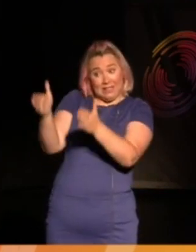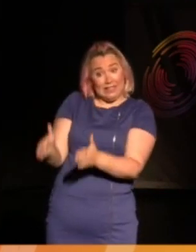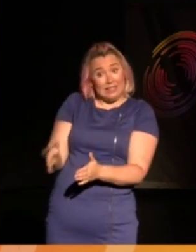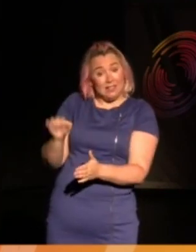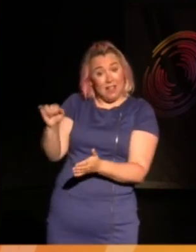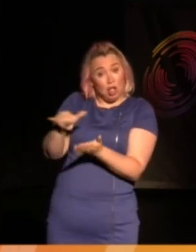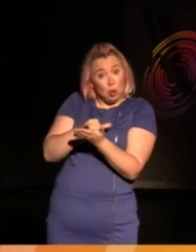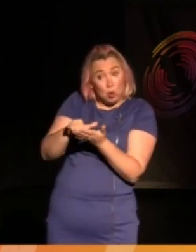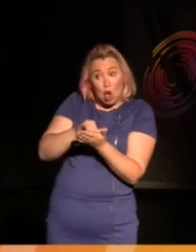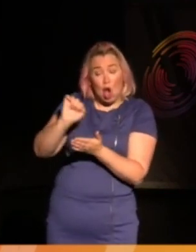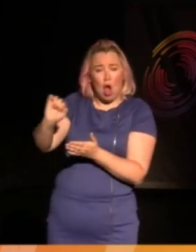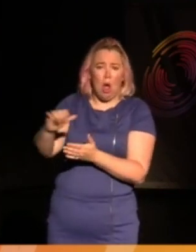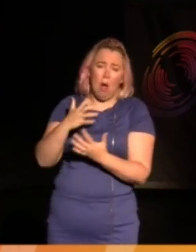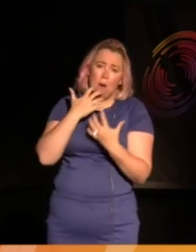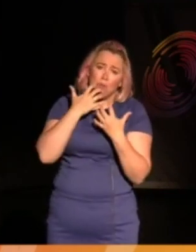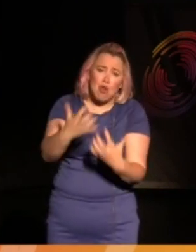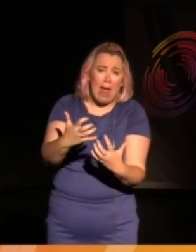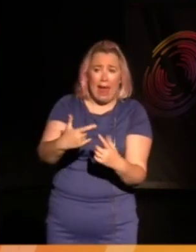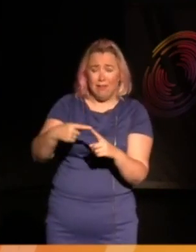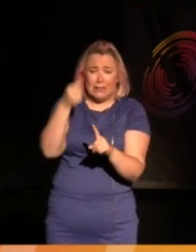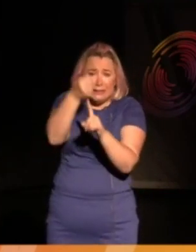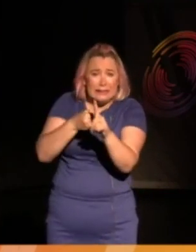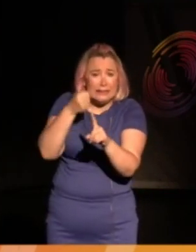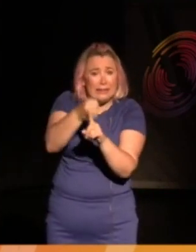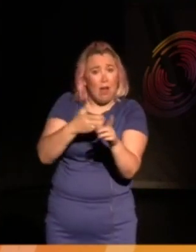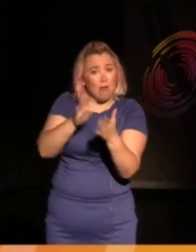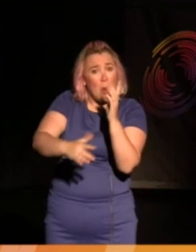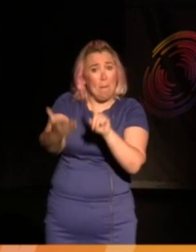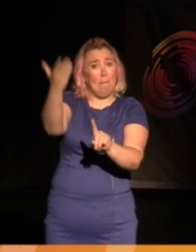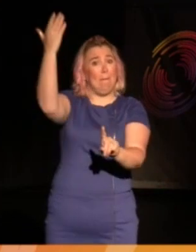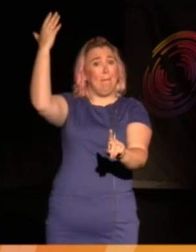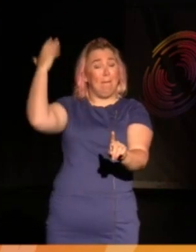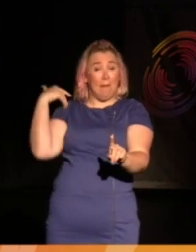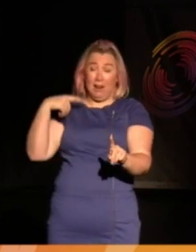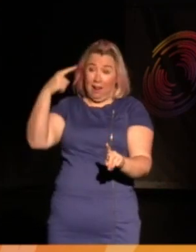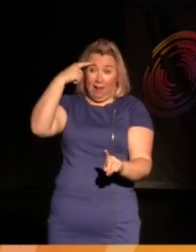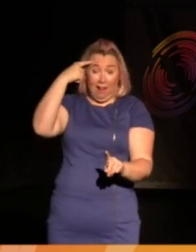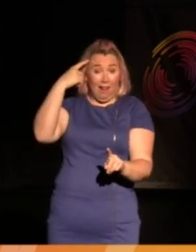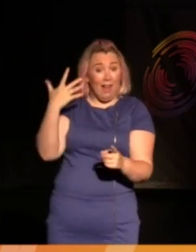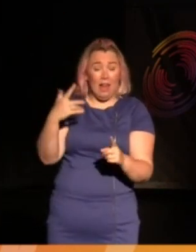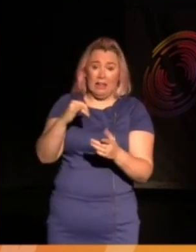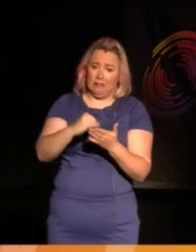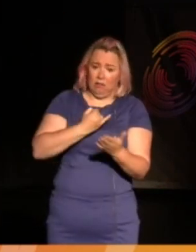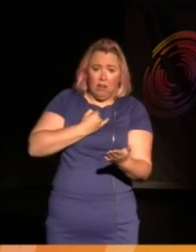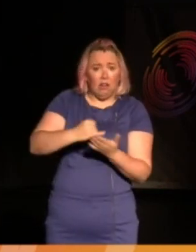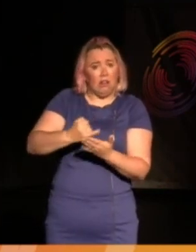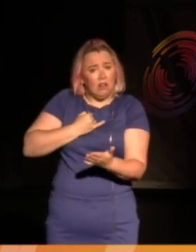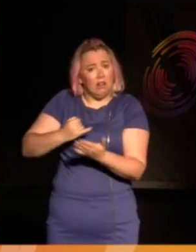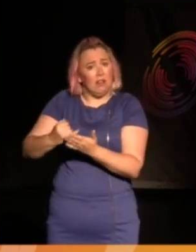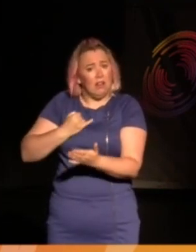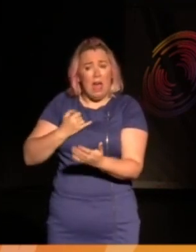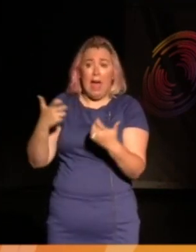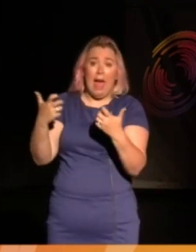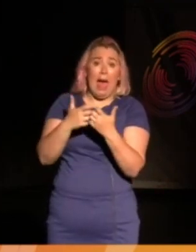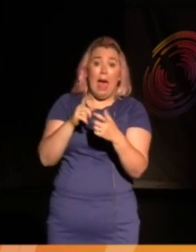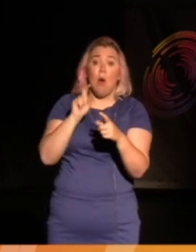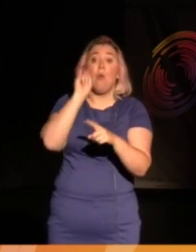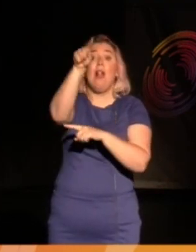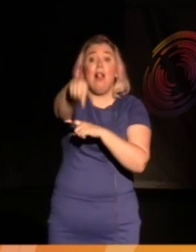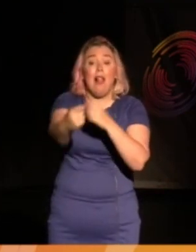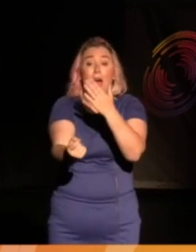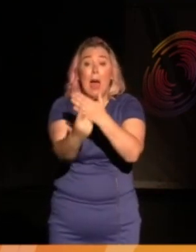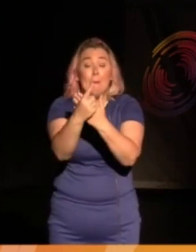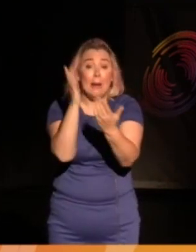are outrageous and brave enough to fight for a society they insist upon, even if they cannot quite fathom how it might materialize.